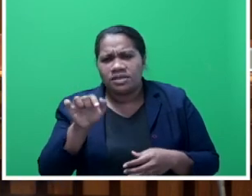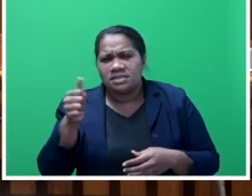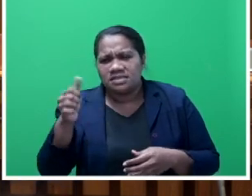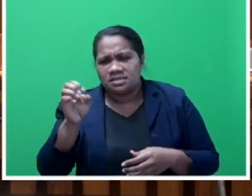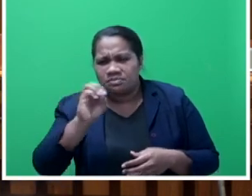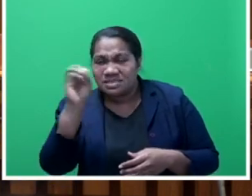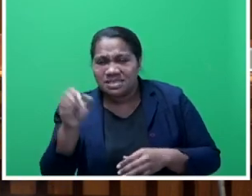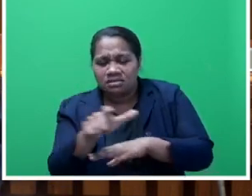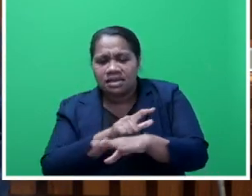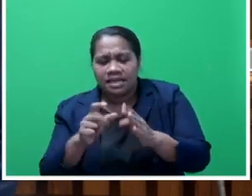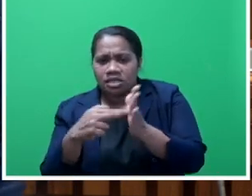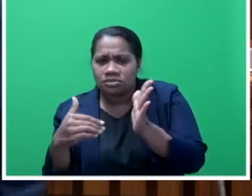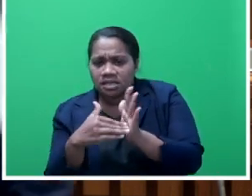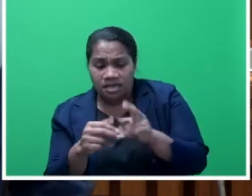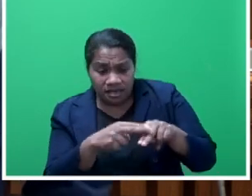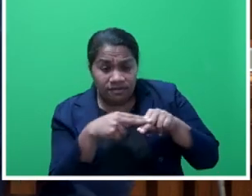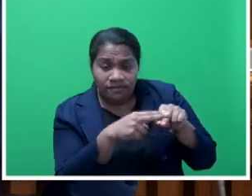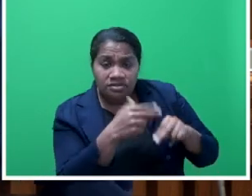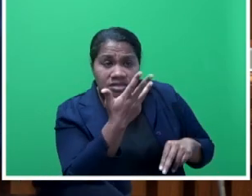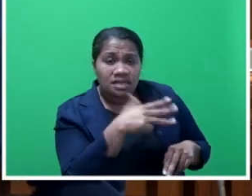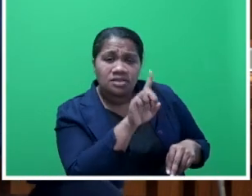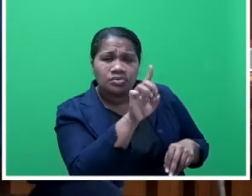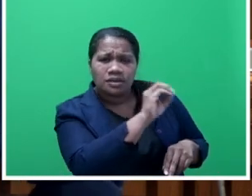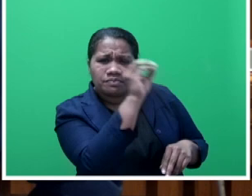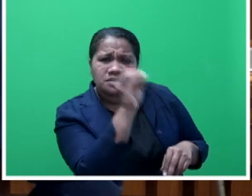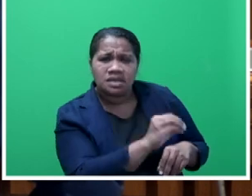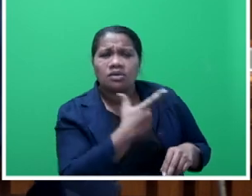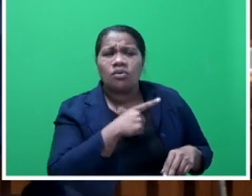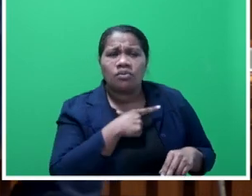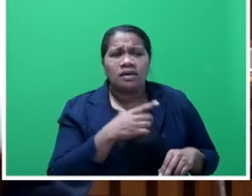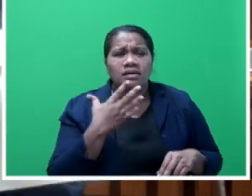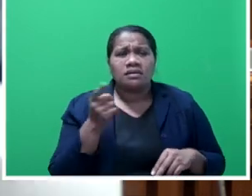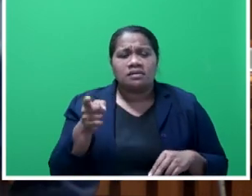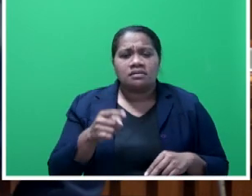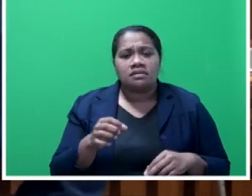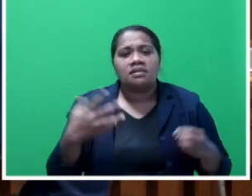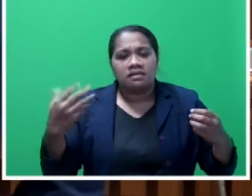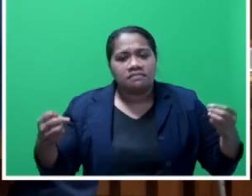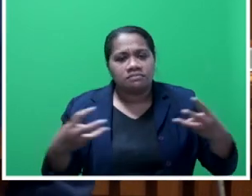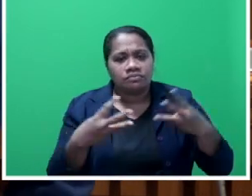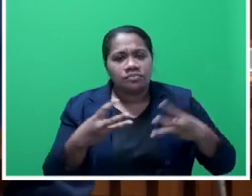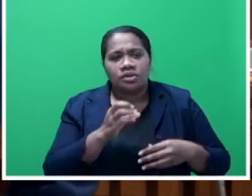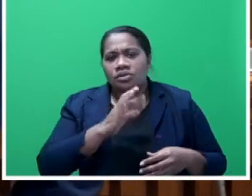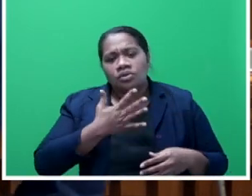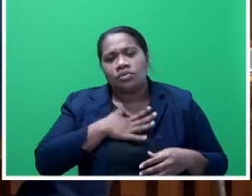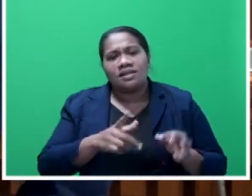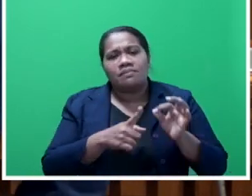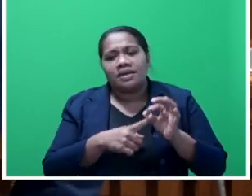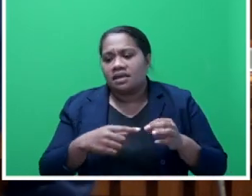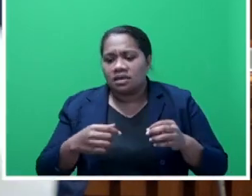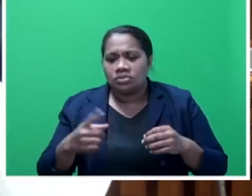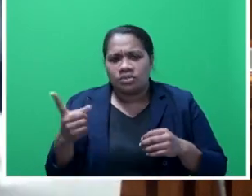91%. Why did they have a Waitangi Treaty? Because there was a war. They did not want the Pākehā to come to New Zealand. They fought